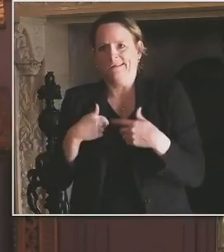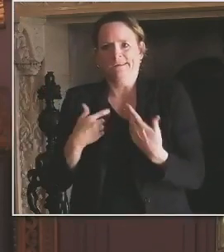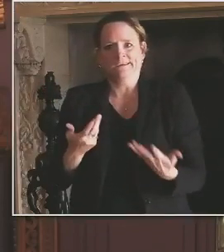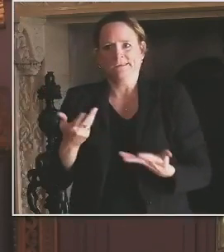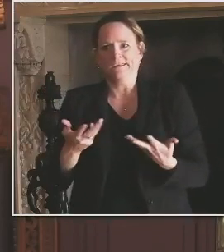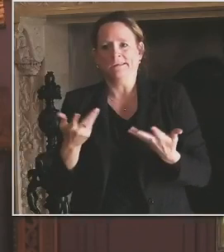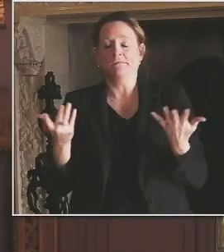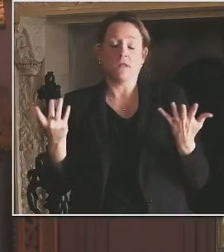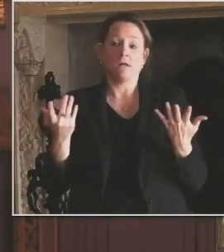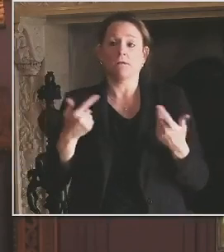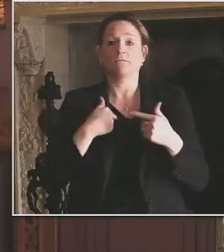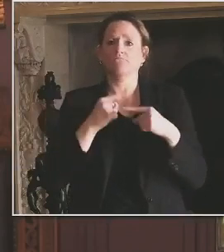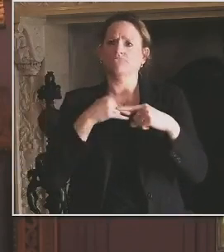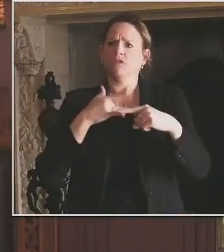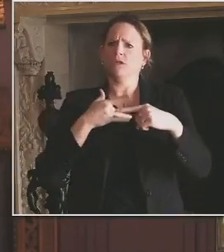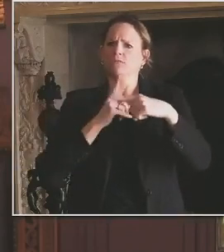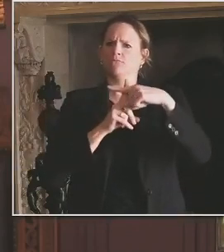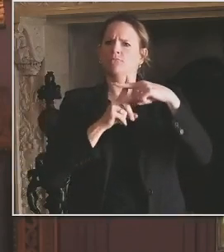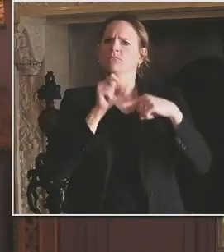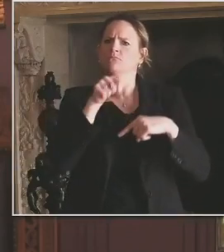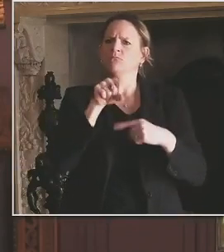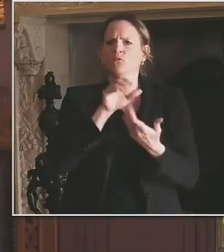and there's lots of options. But